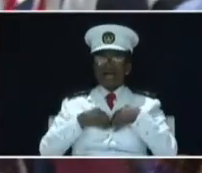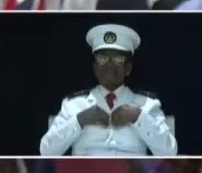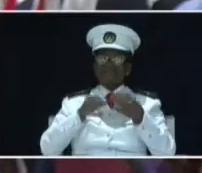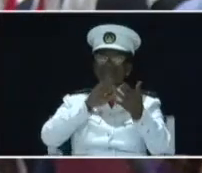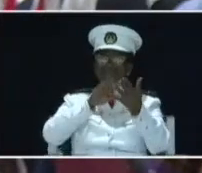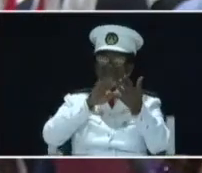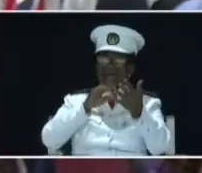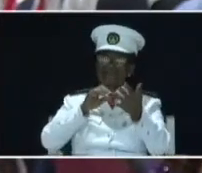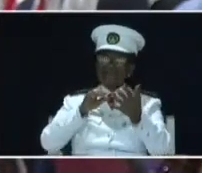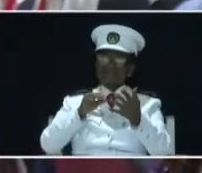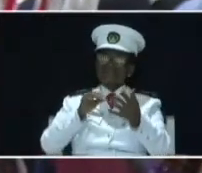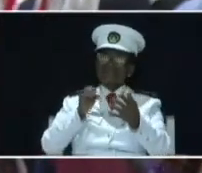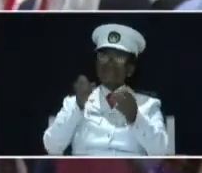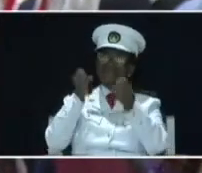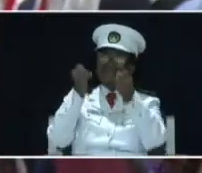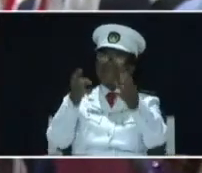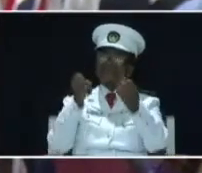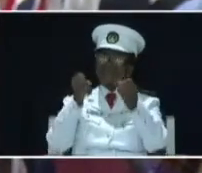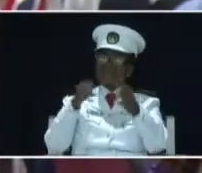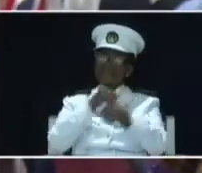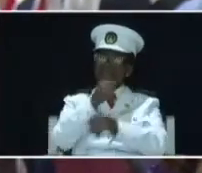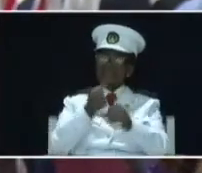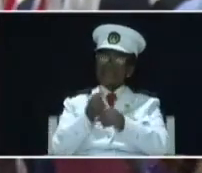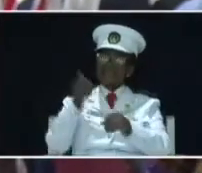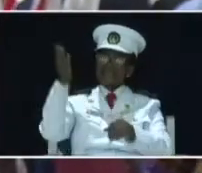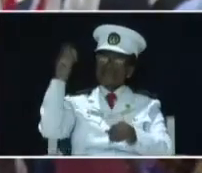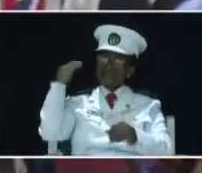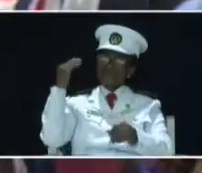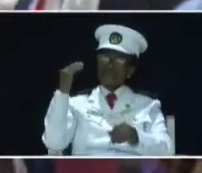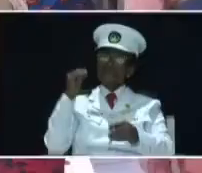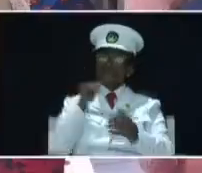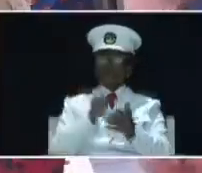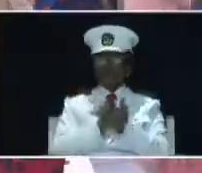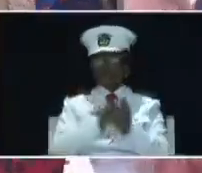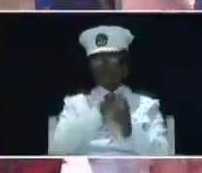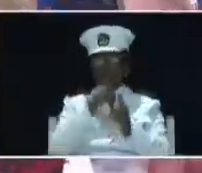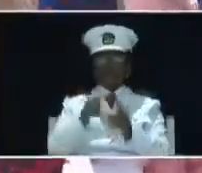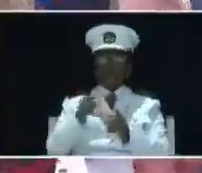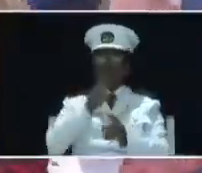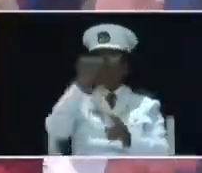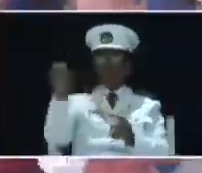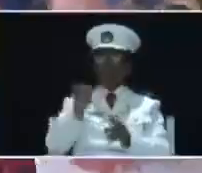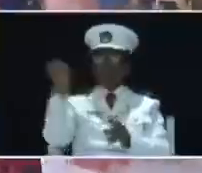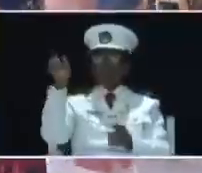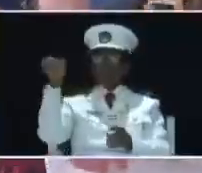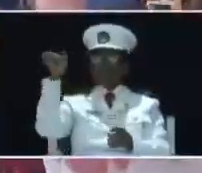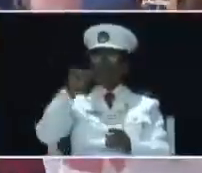there. Do I hear somebody shout hallelujah?